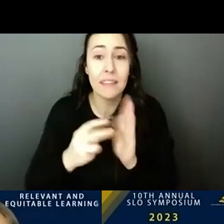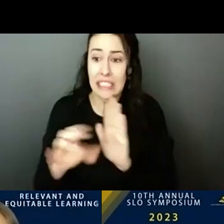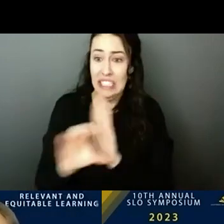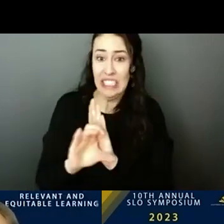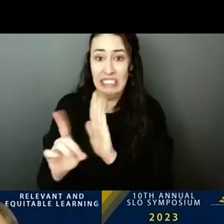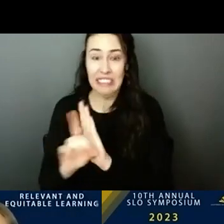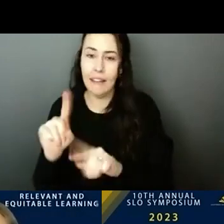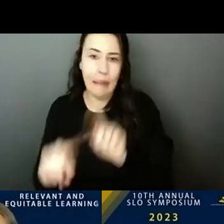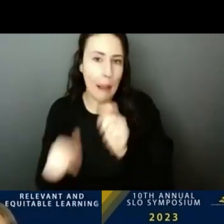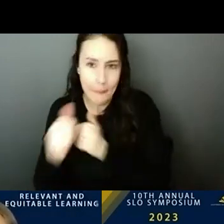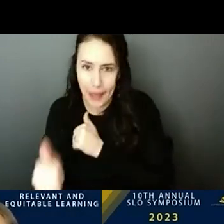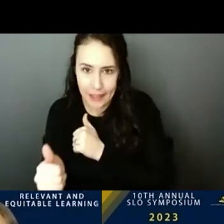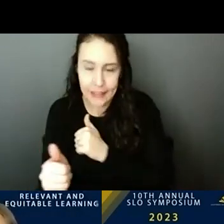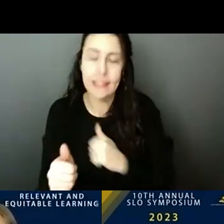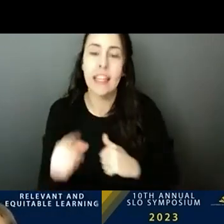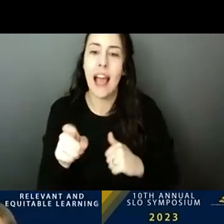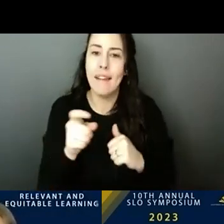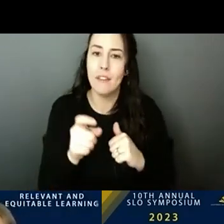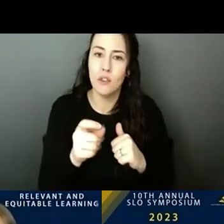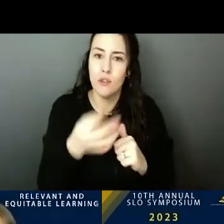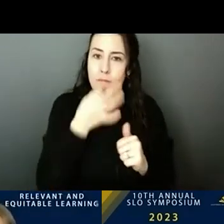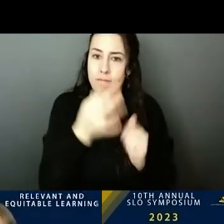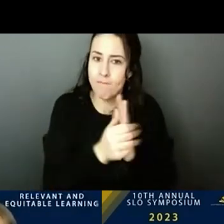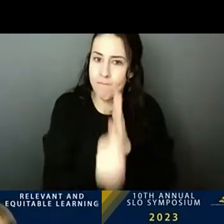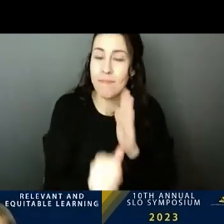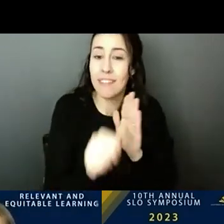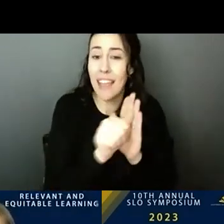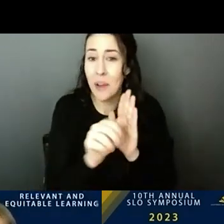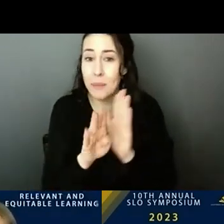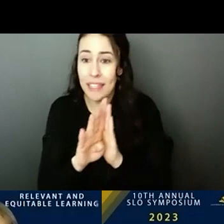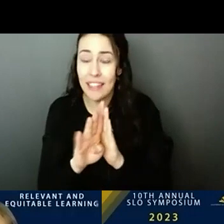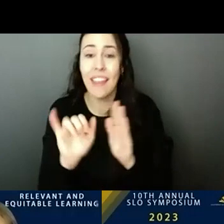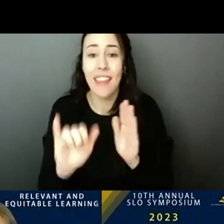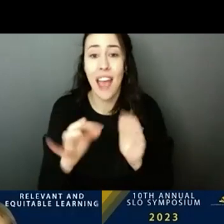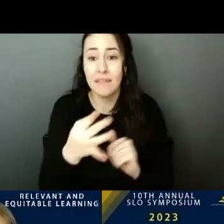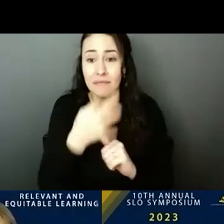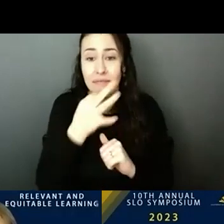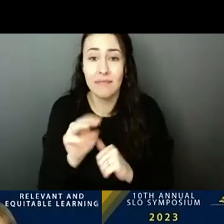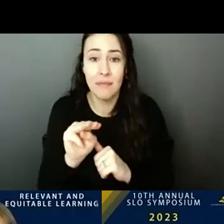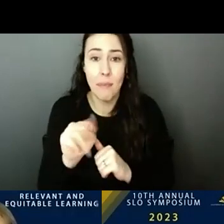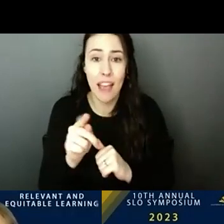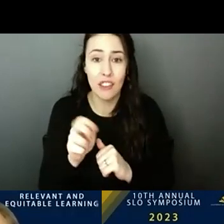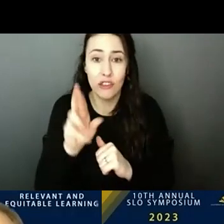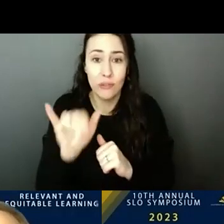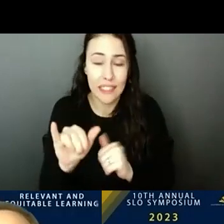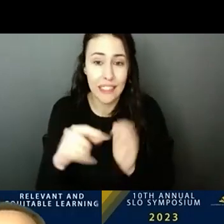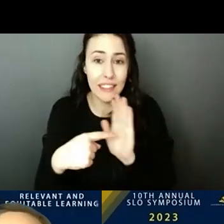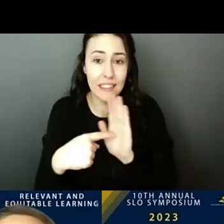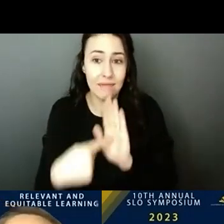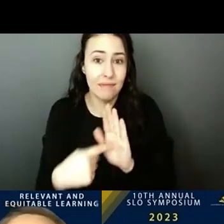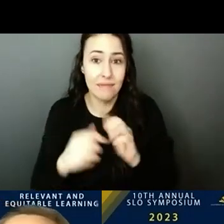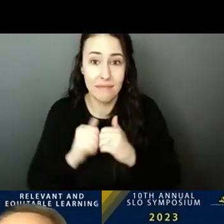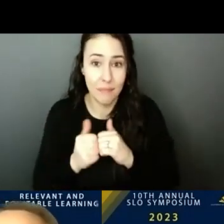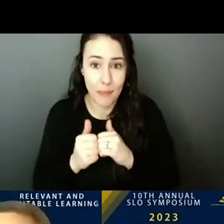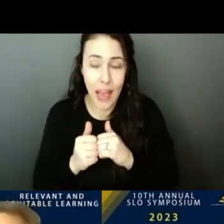master competencies at a higher level. And mastery is demonstrated by them actually being able to show that they